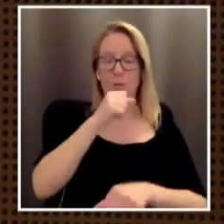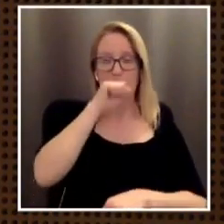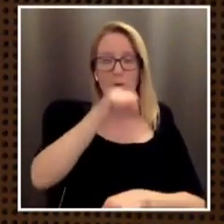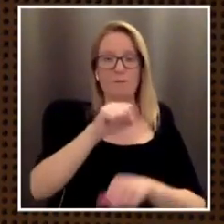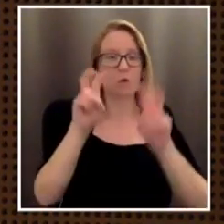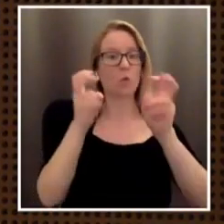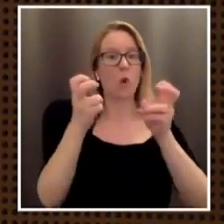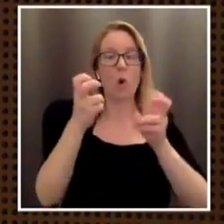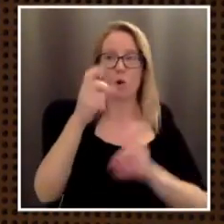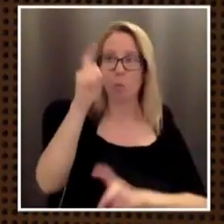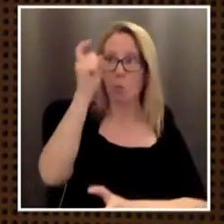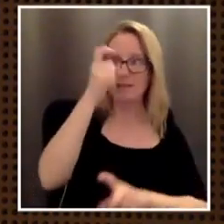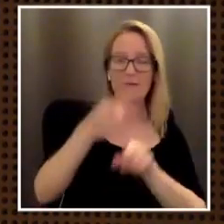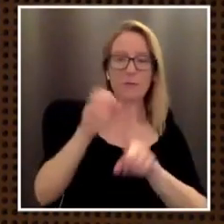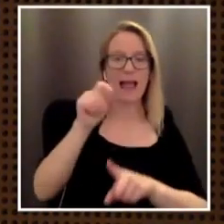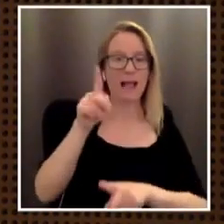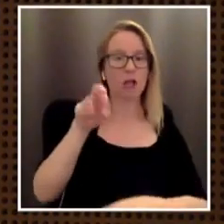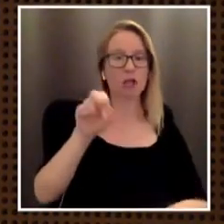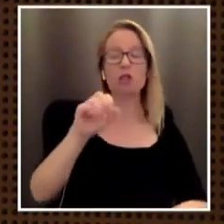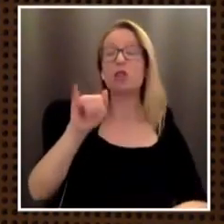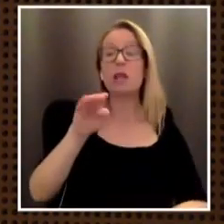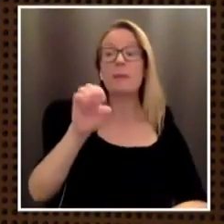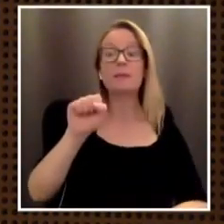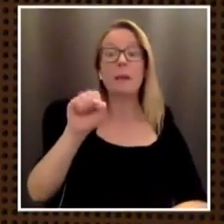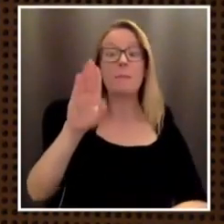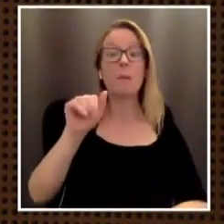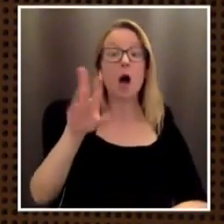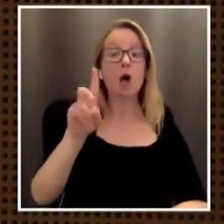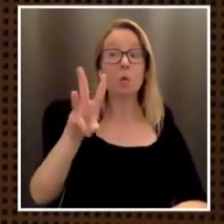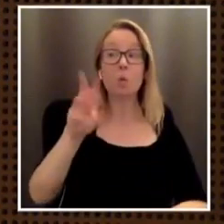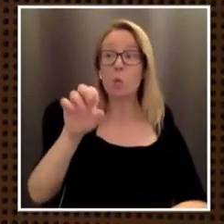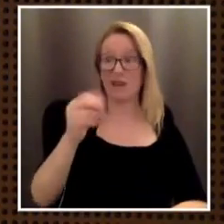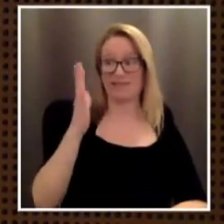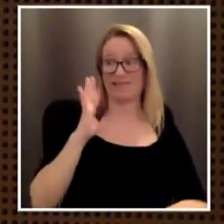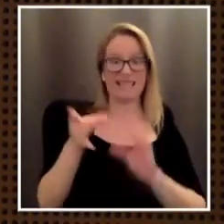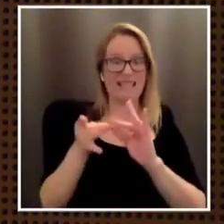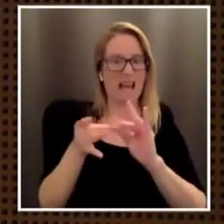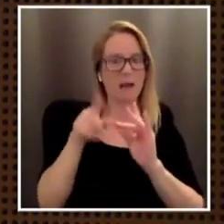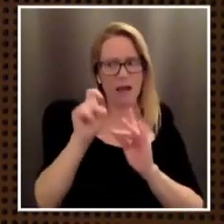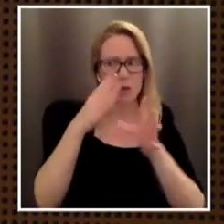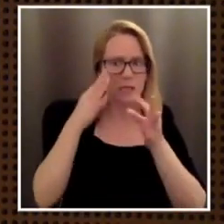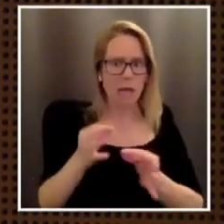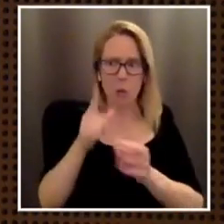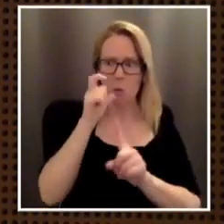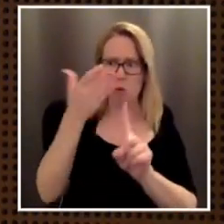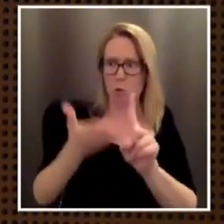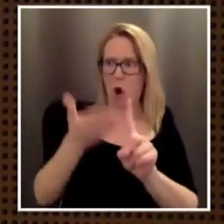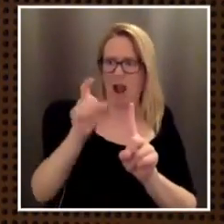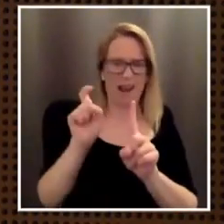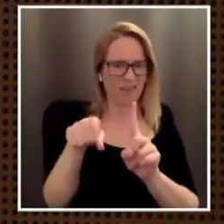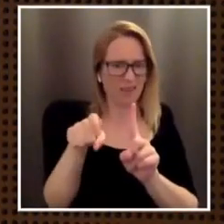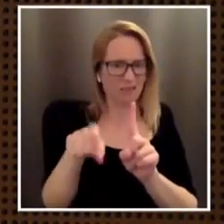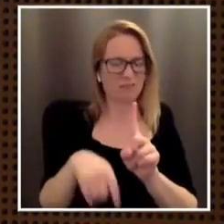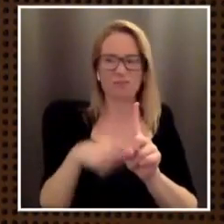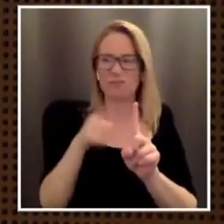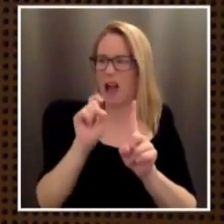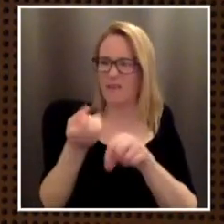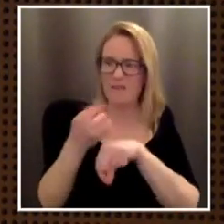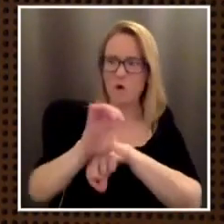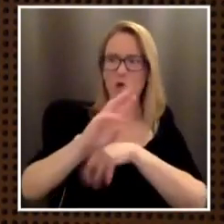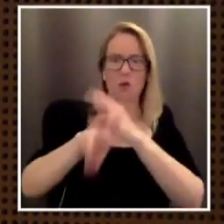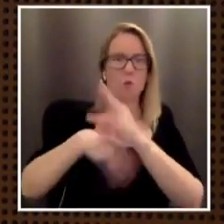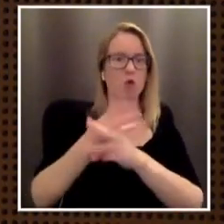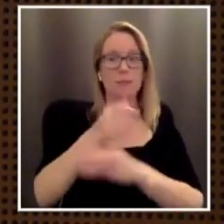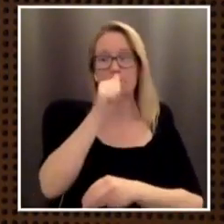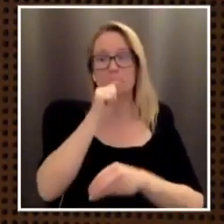elders. James Baldwin once said, you have to decide who you are and force the world to deal